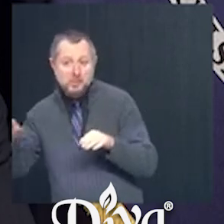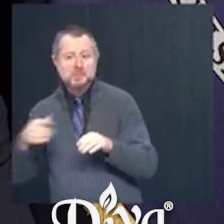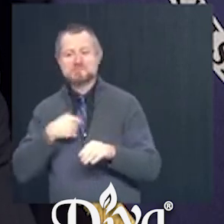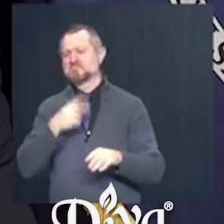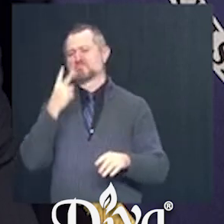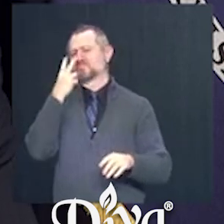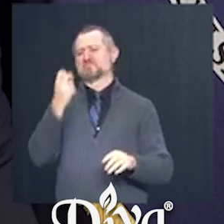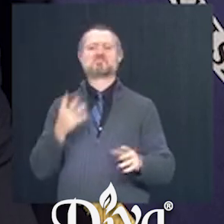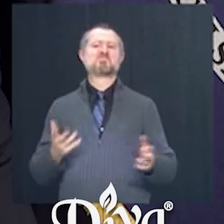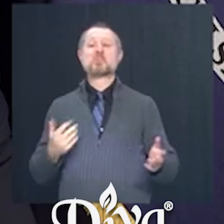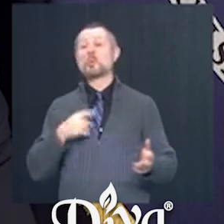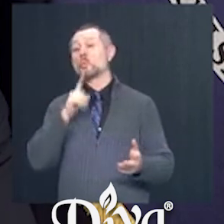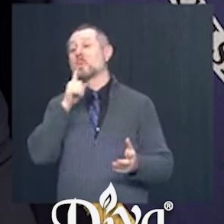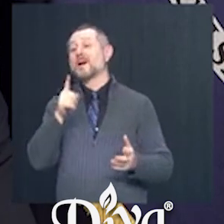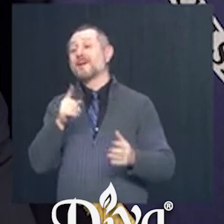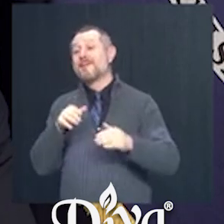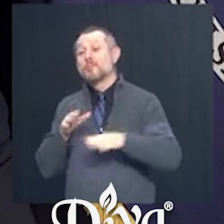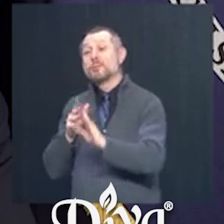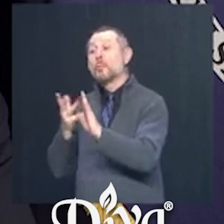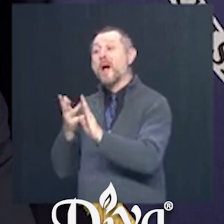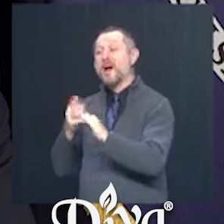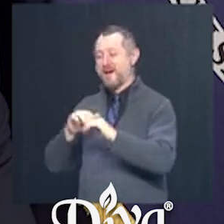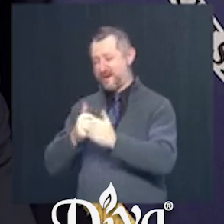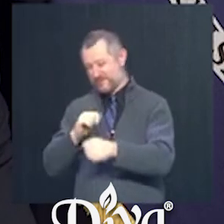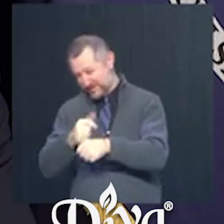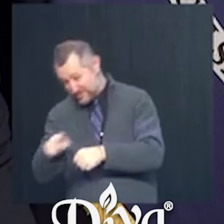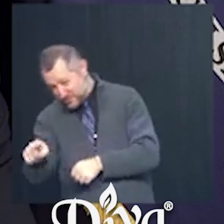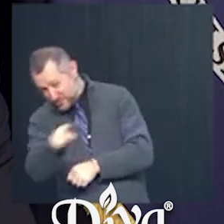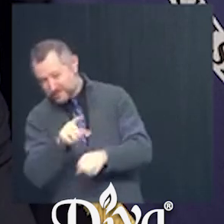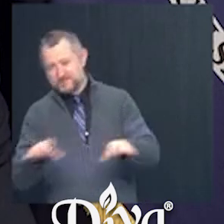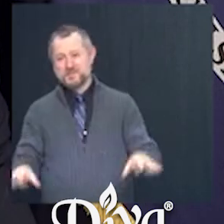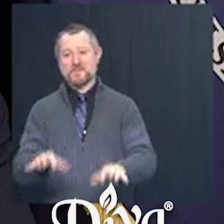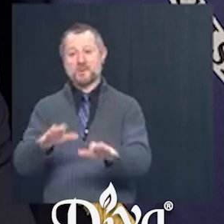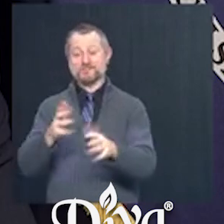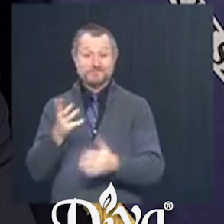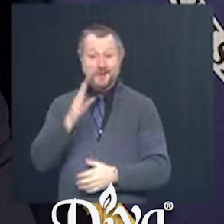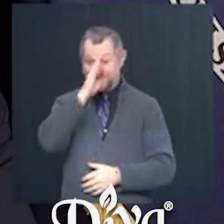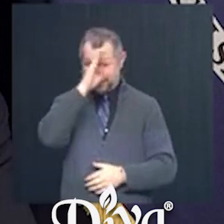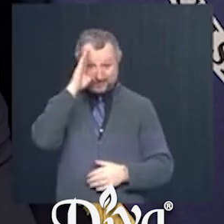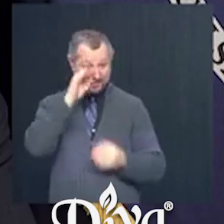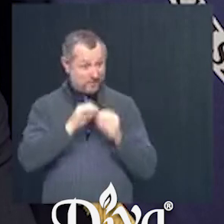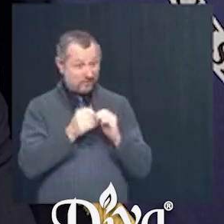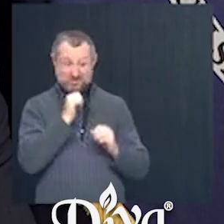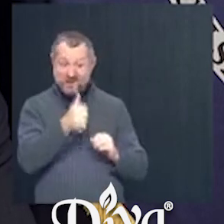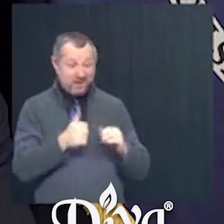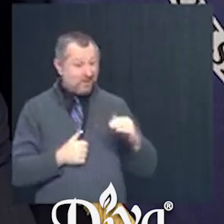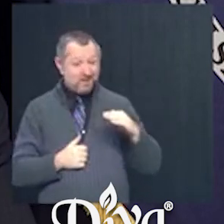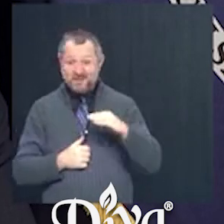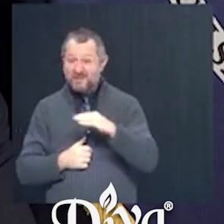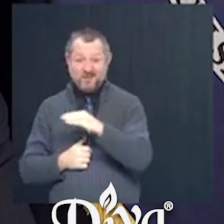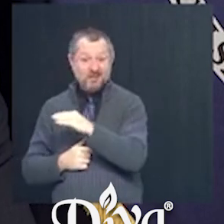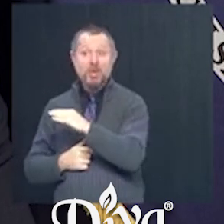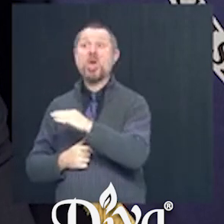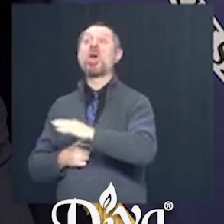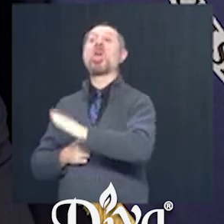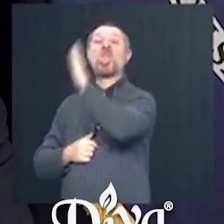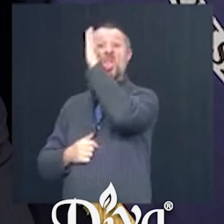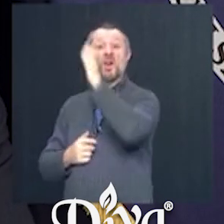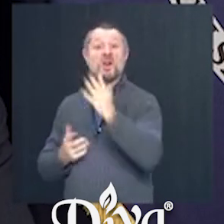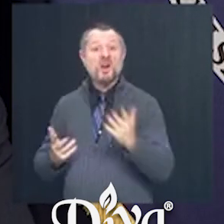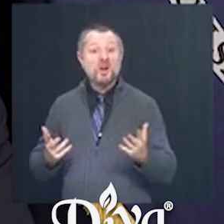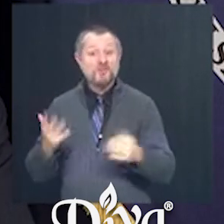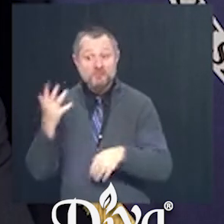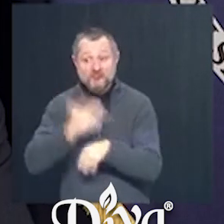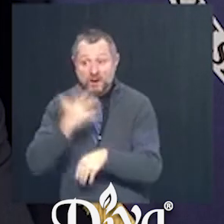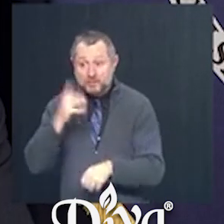behavior. But if the hospitalization rate doesn't stabilize over the next 5 days, then we'll go